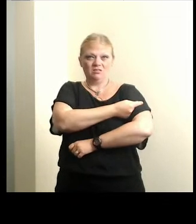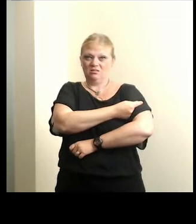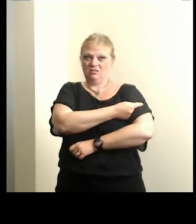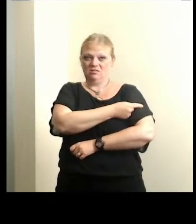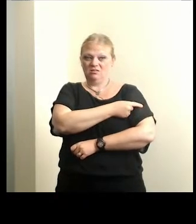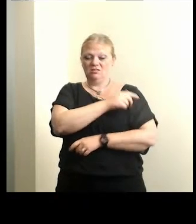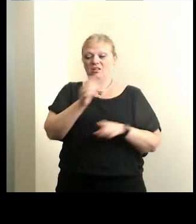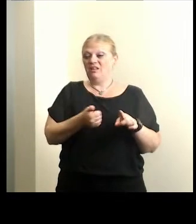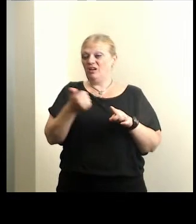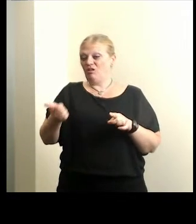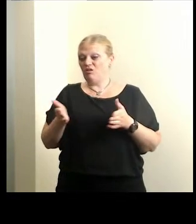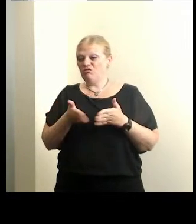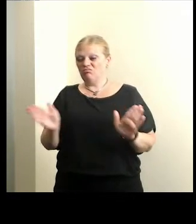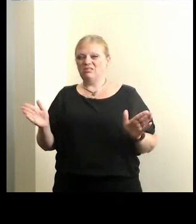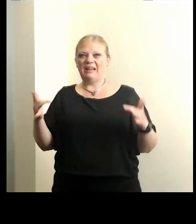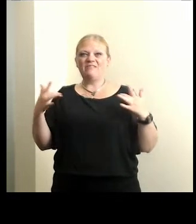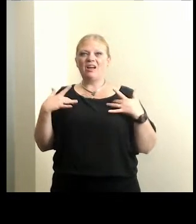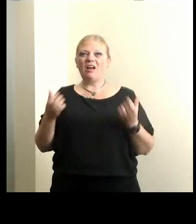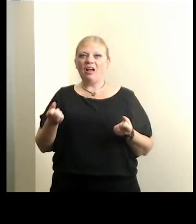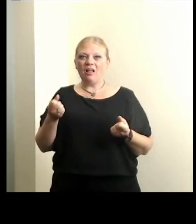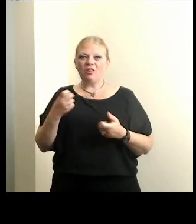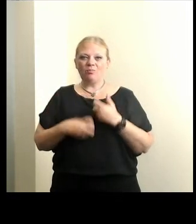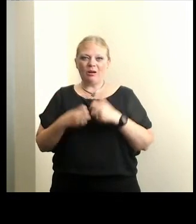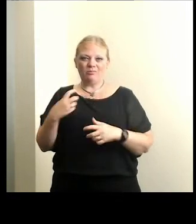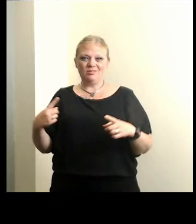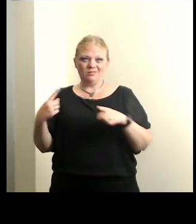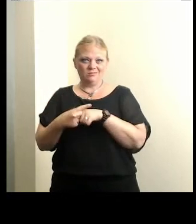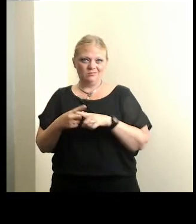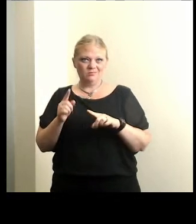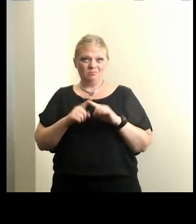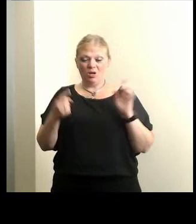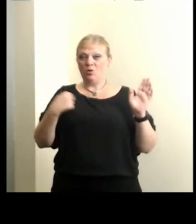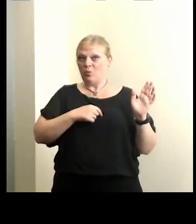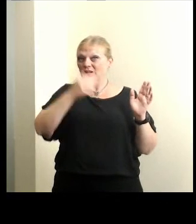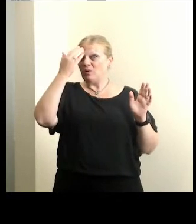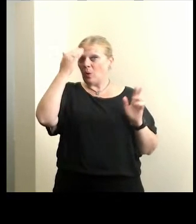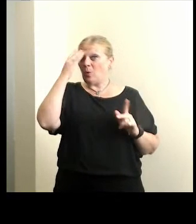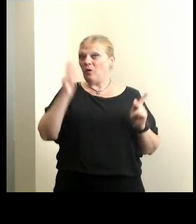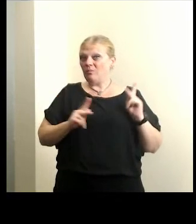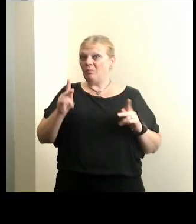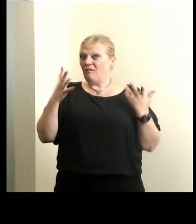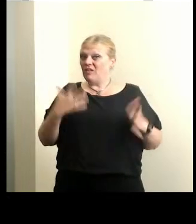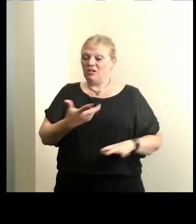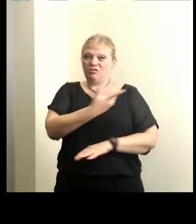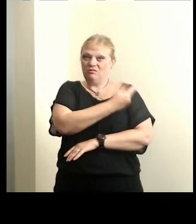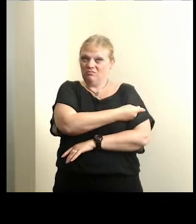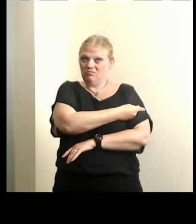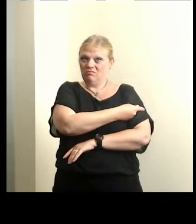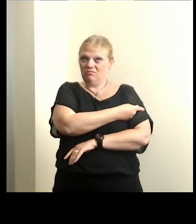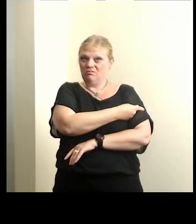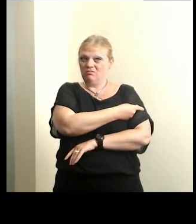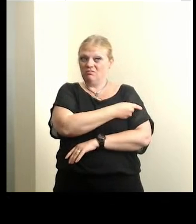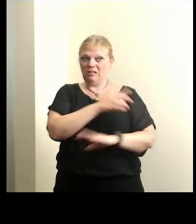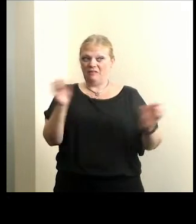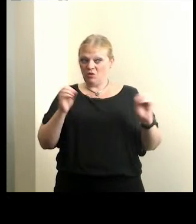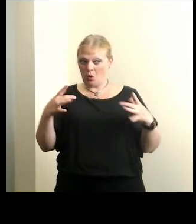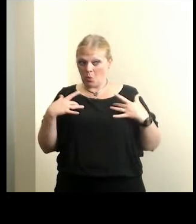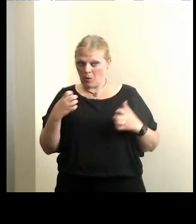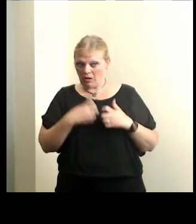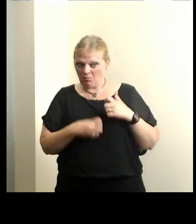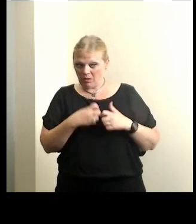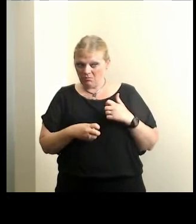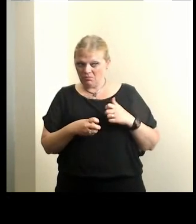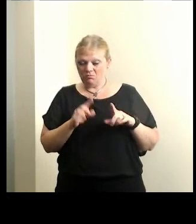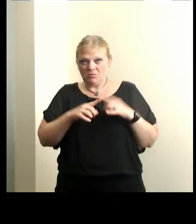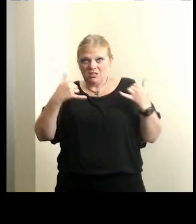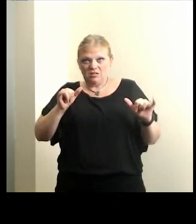rest generally have health conditions that are serious, but we are aware of individuals who are vaccinated who have no underlying conditions who are